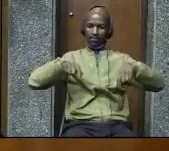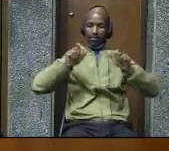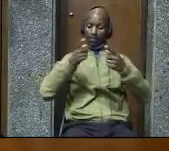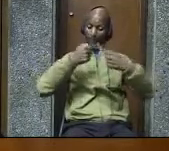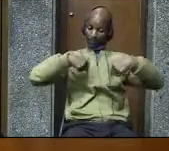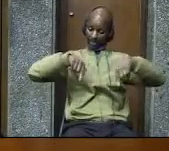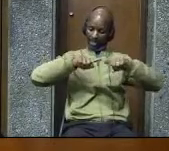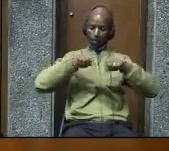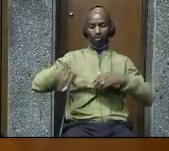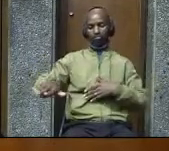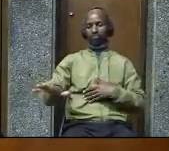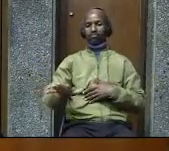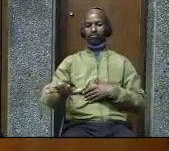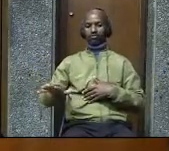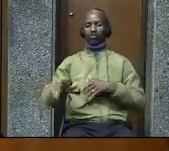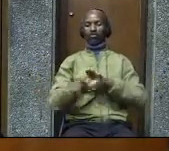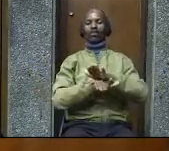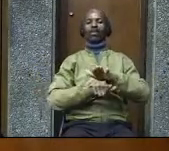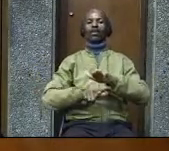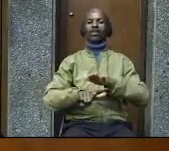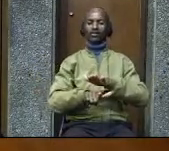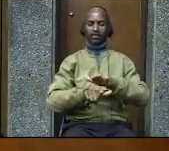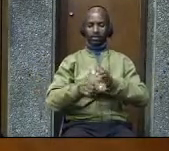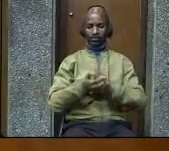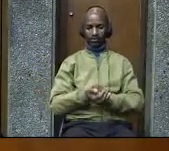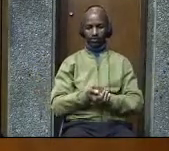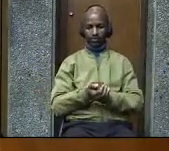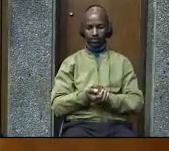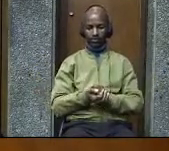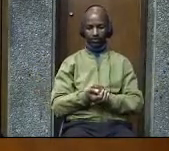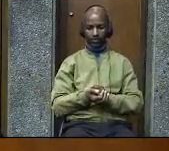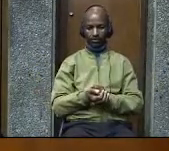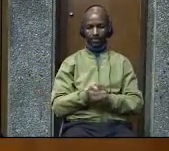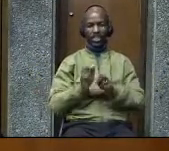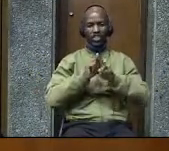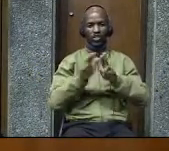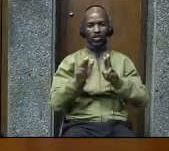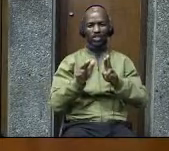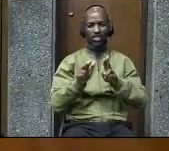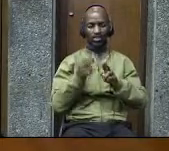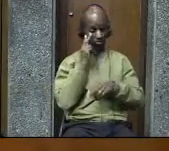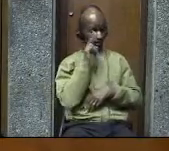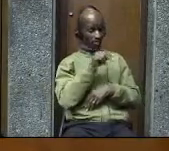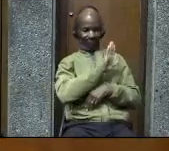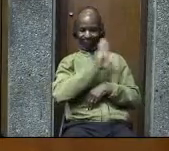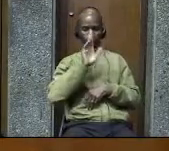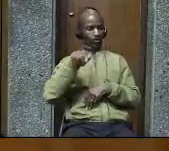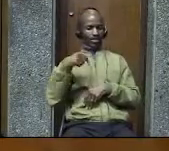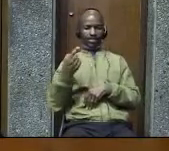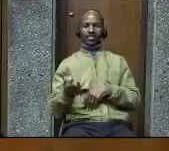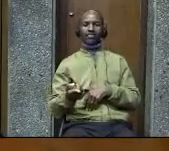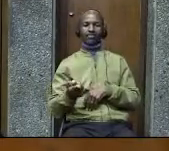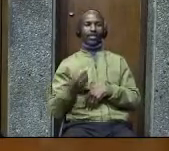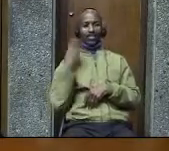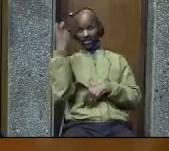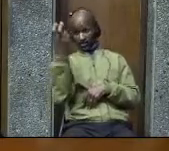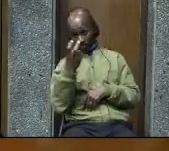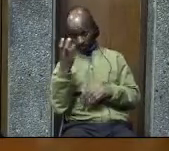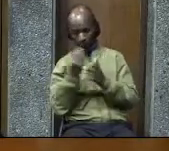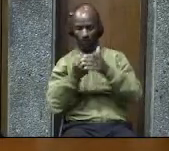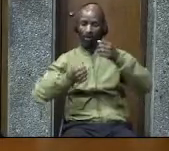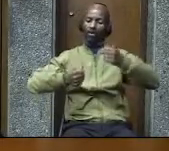Our portion of the land is not even visible. Traveling by